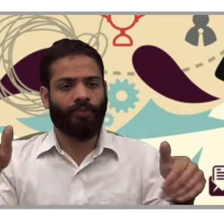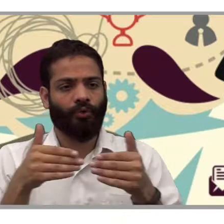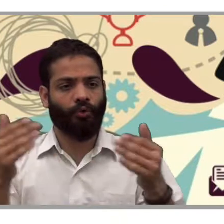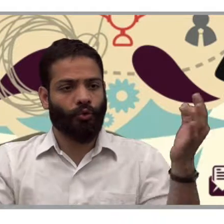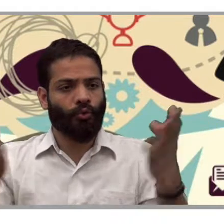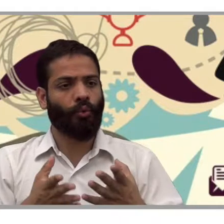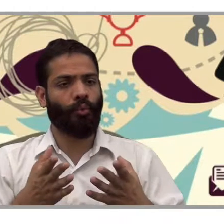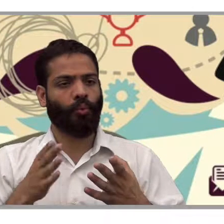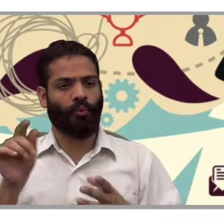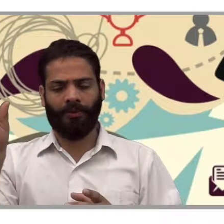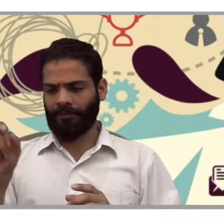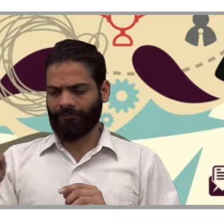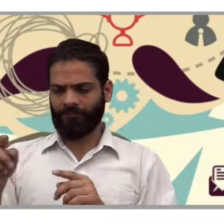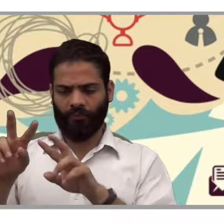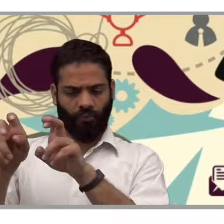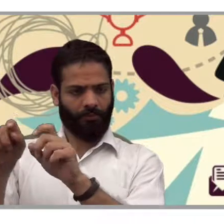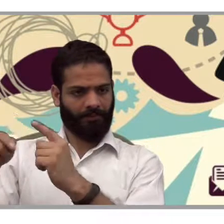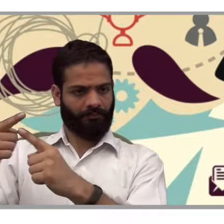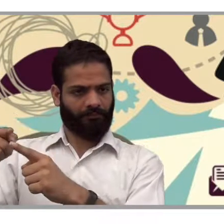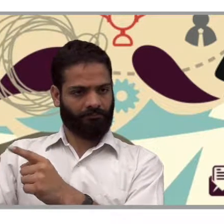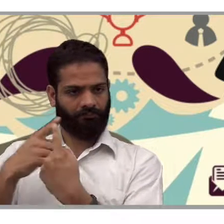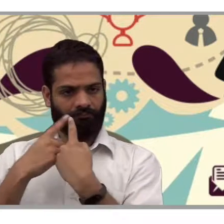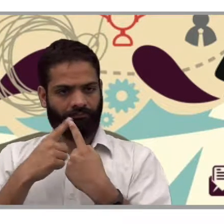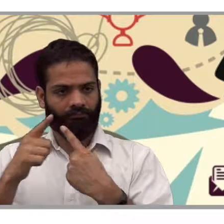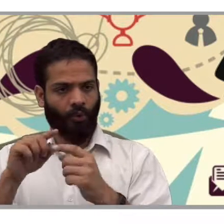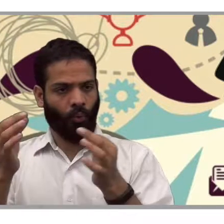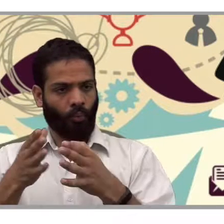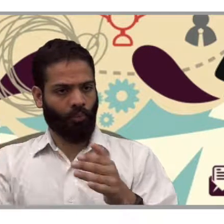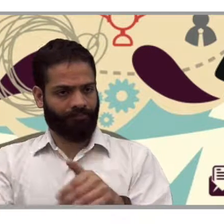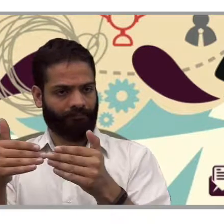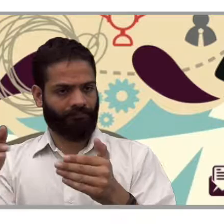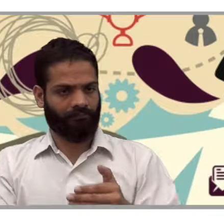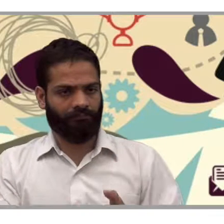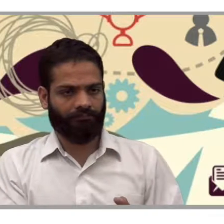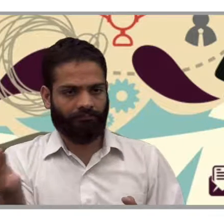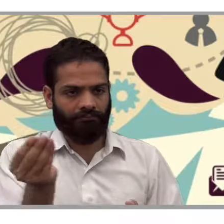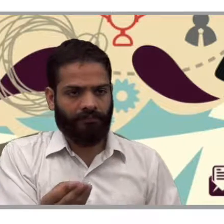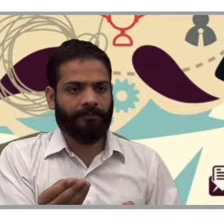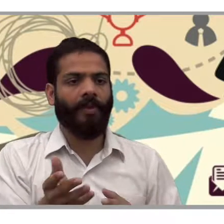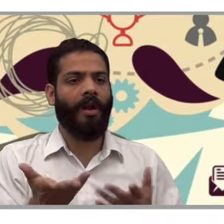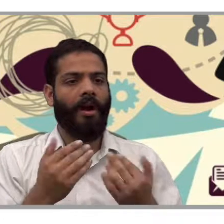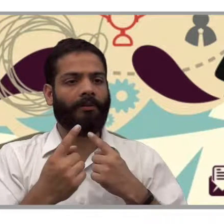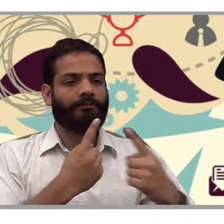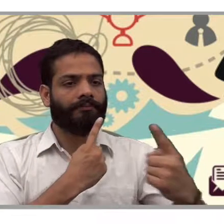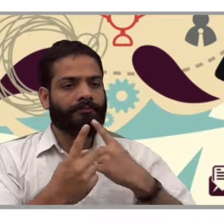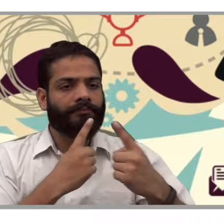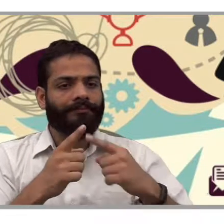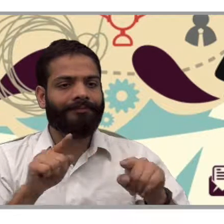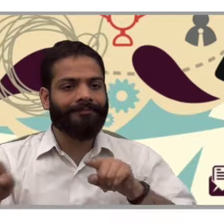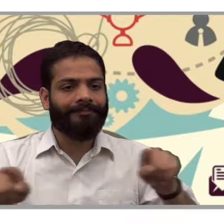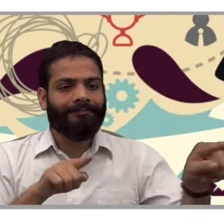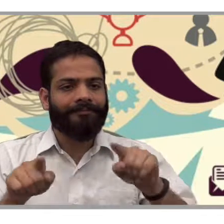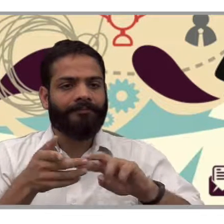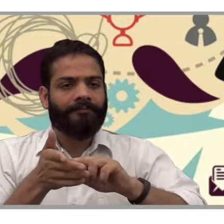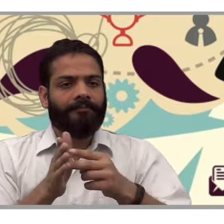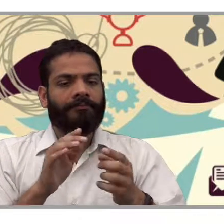Localization introduces new referent into a discourse, while index refers to the already introduced